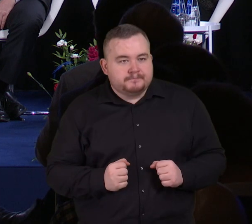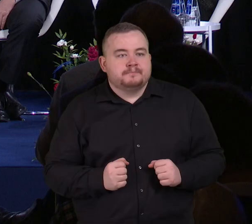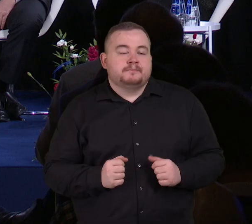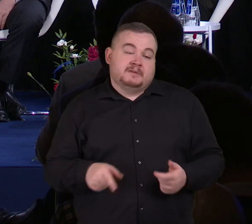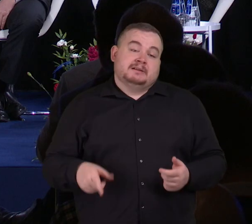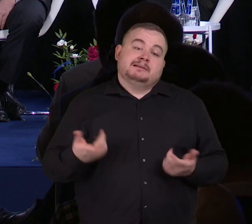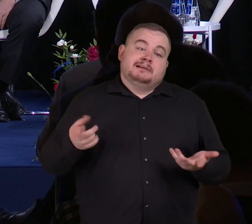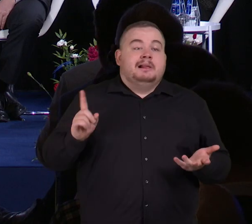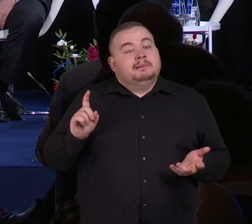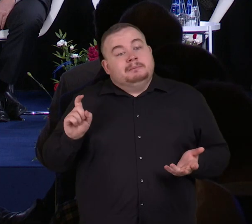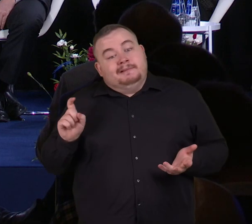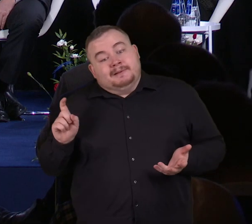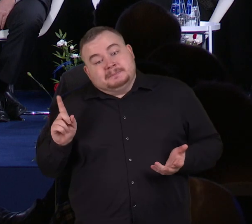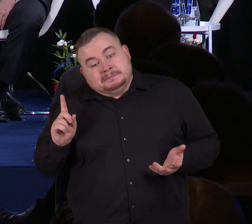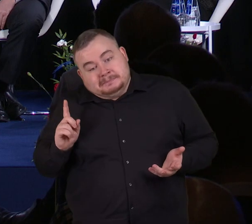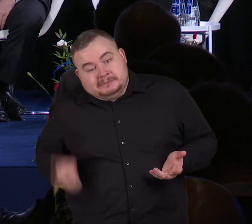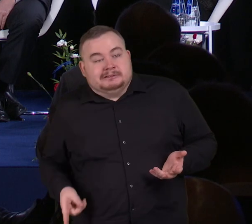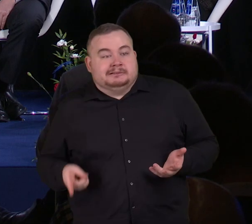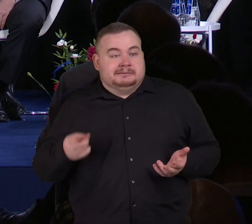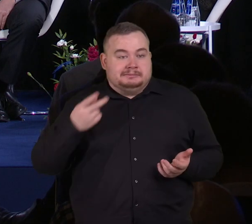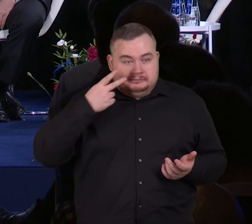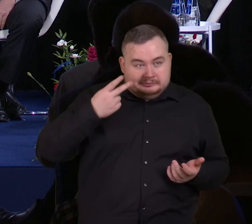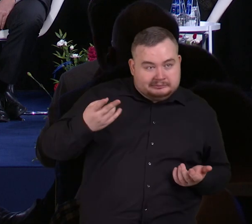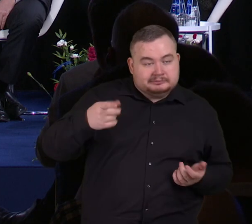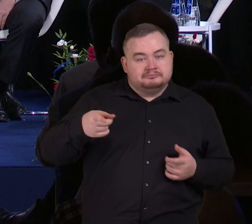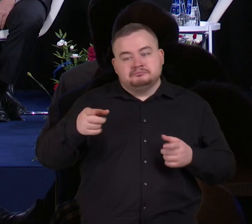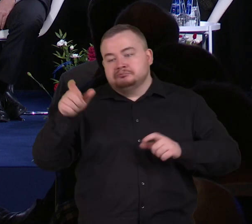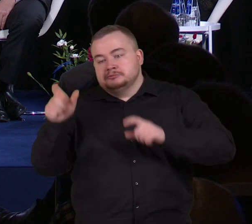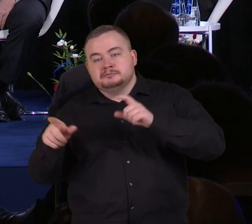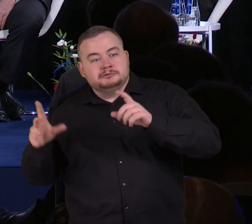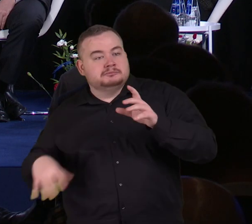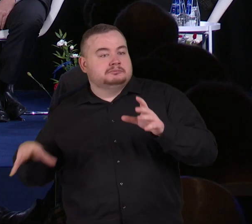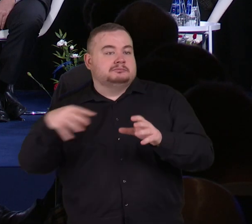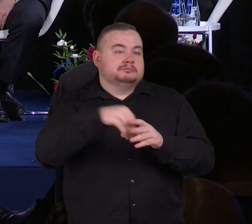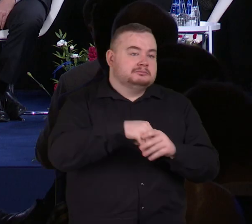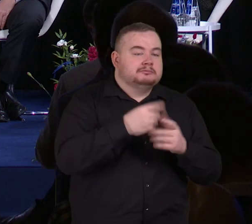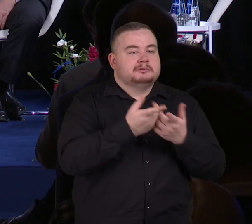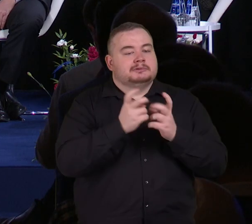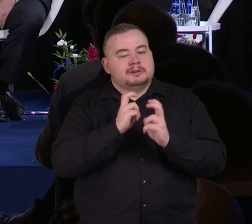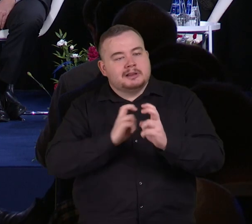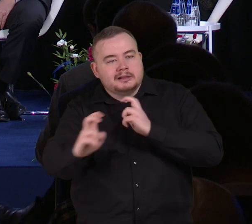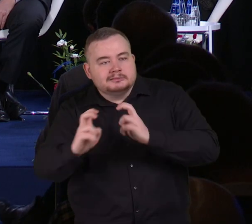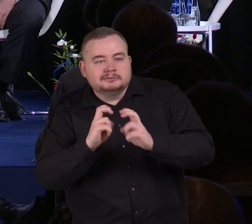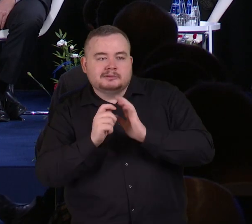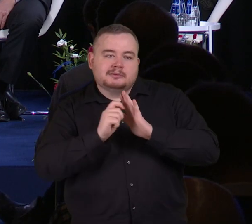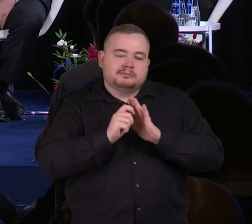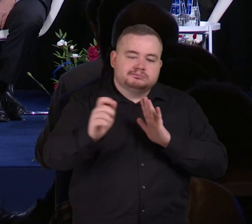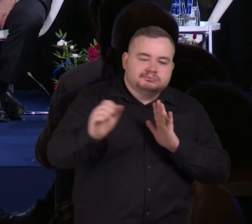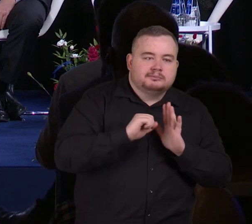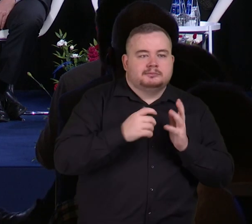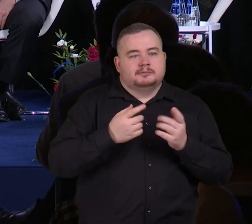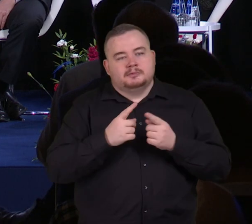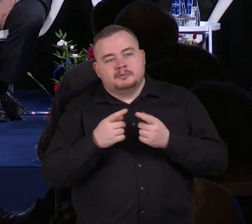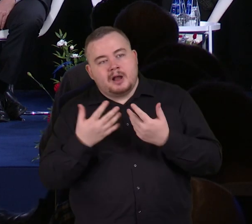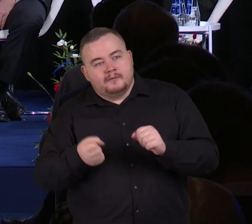the transport accessibility and we build the railway accessibility, we